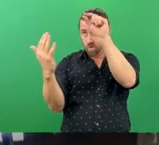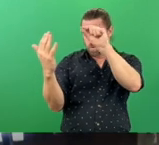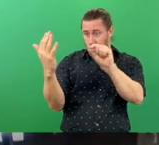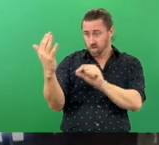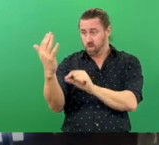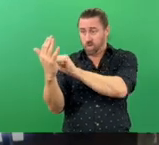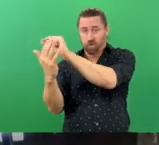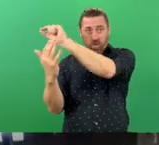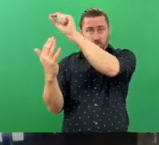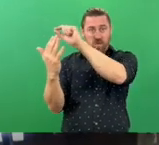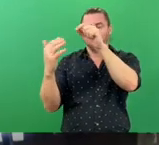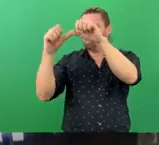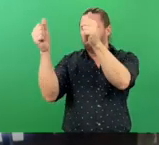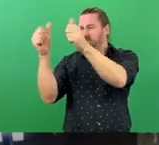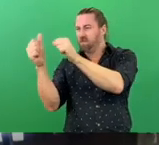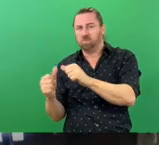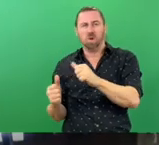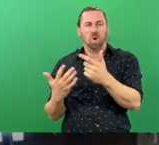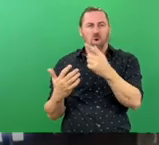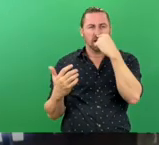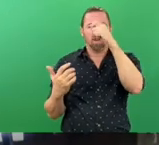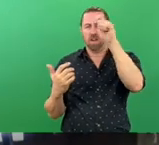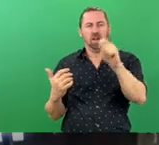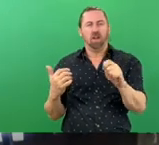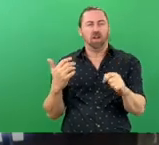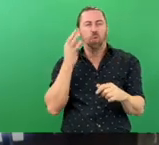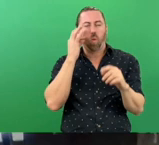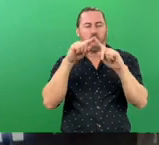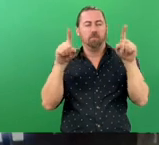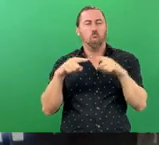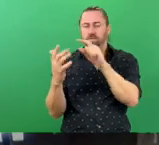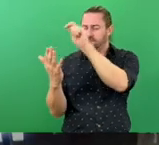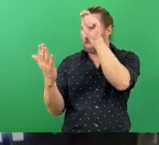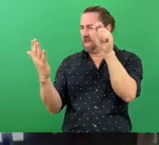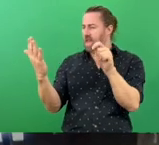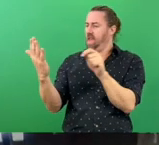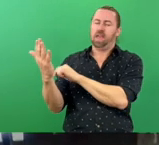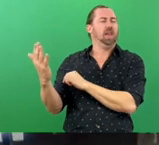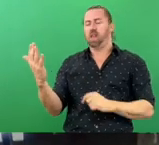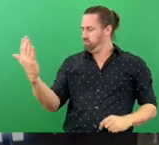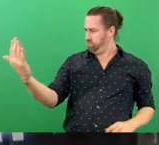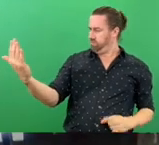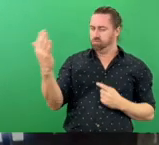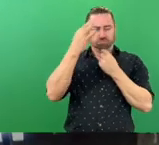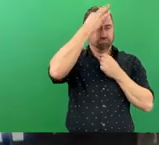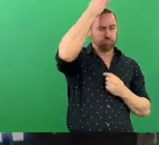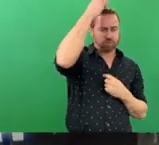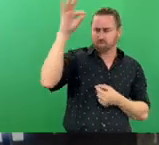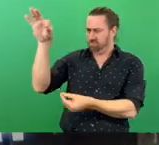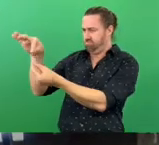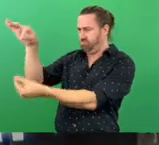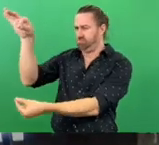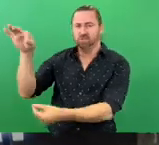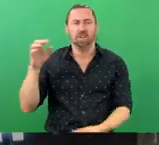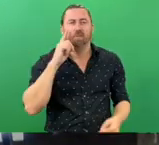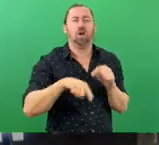and bottom of your head with bits of tape or even hitting it with your marker, and you'll see how small it is. This always surprises my students in class